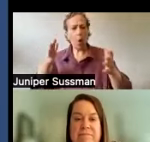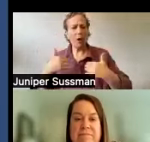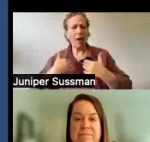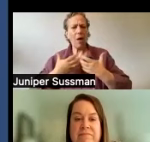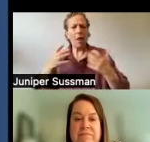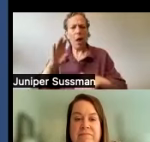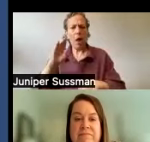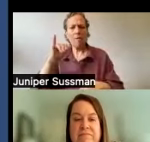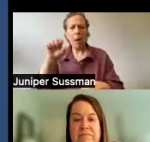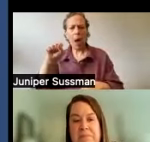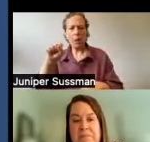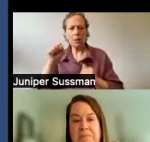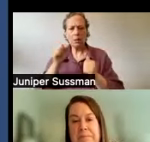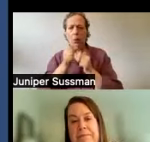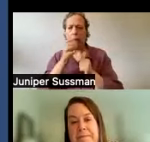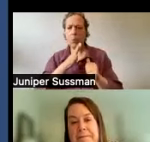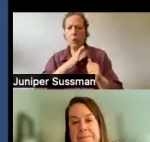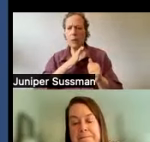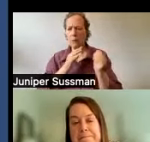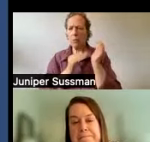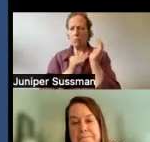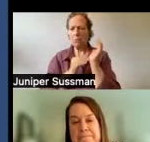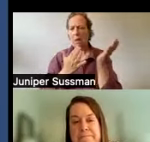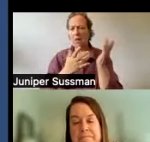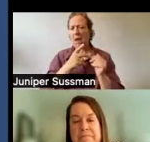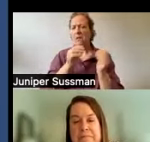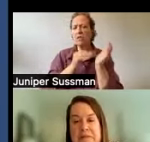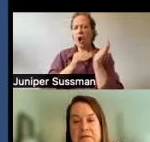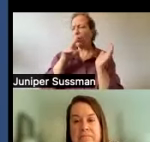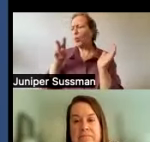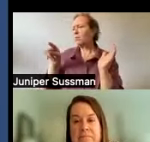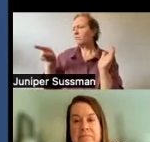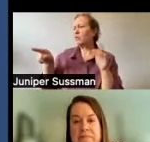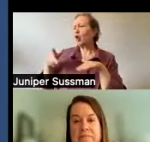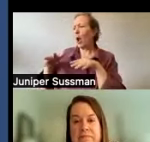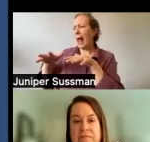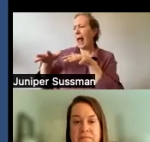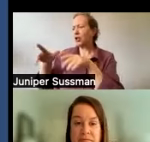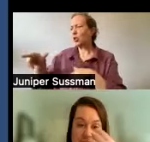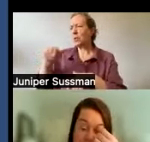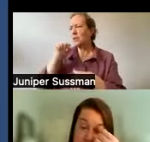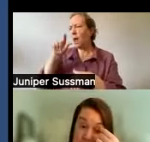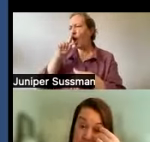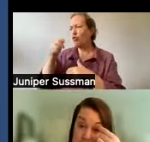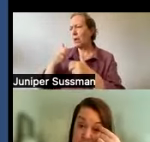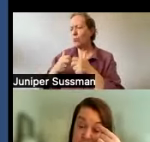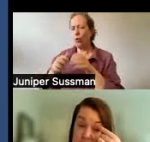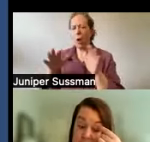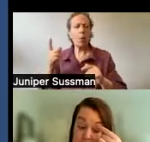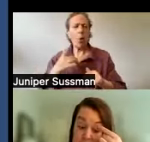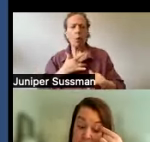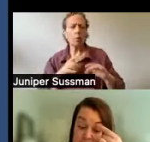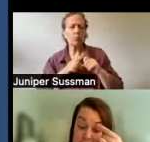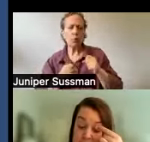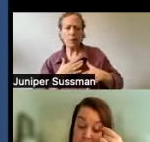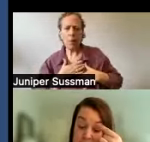saying, well, you're just probably an anxious woman, and this is not a real problem, which is just heartbreaking to hear. The number